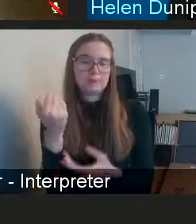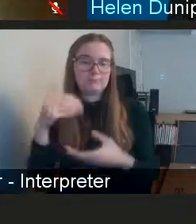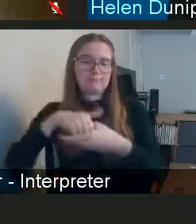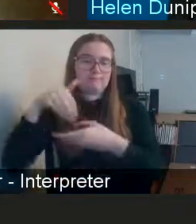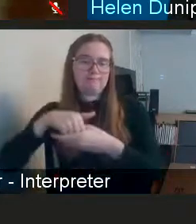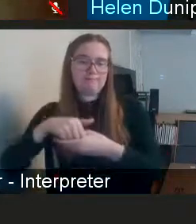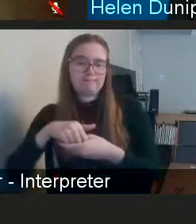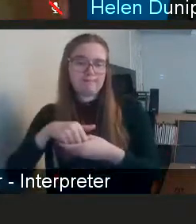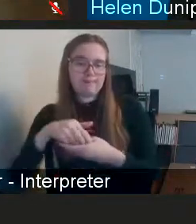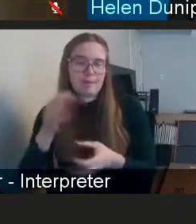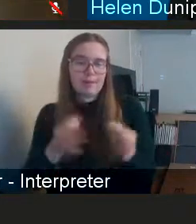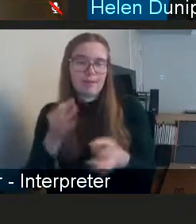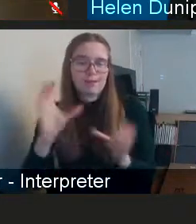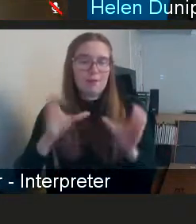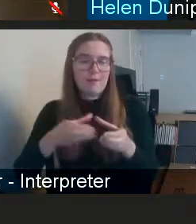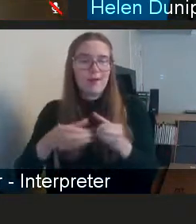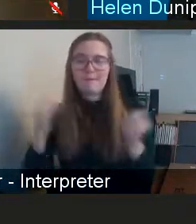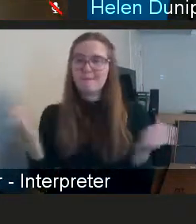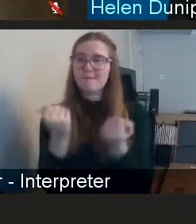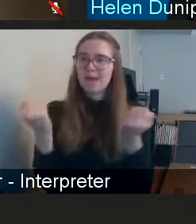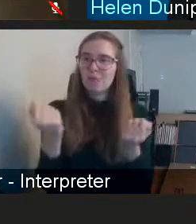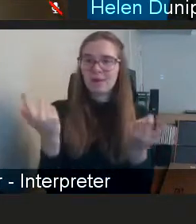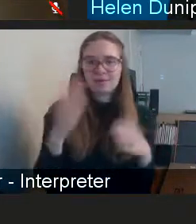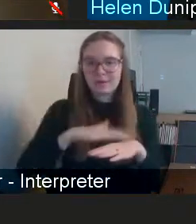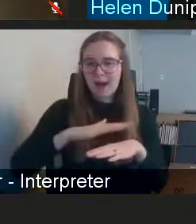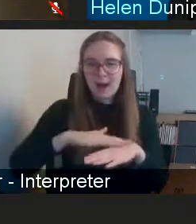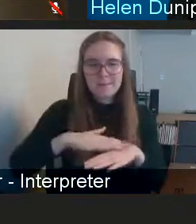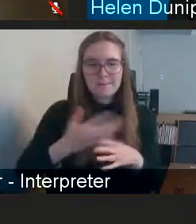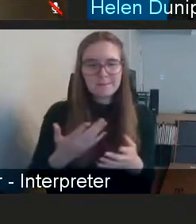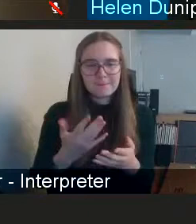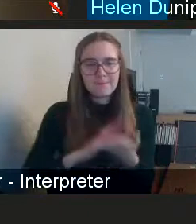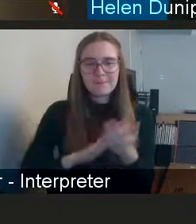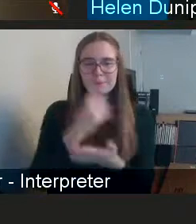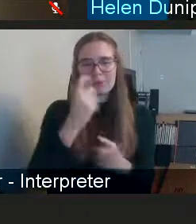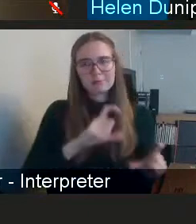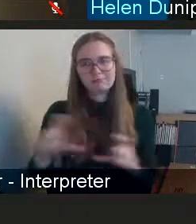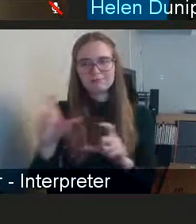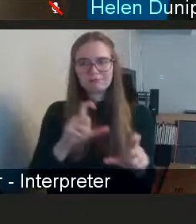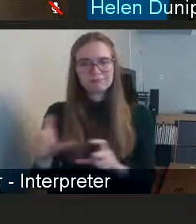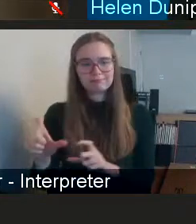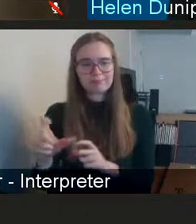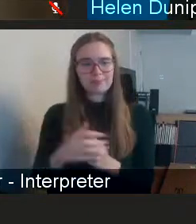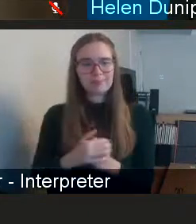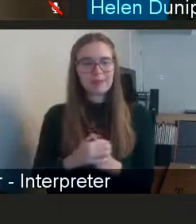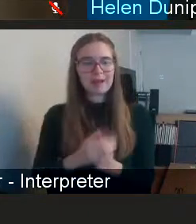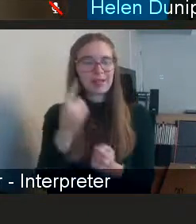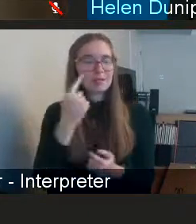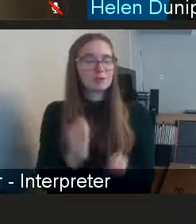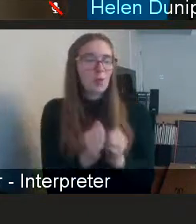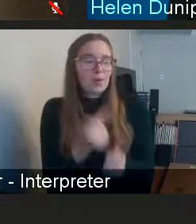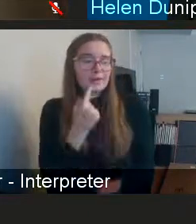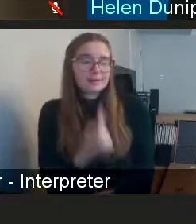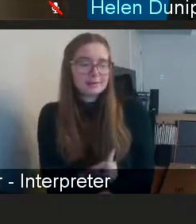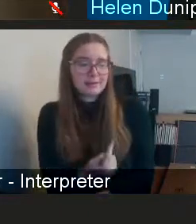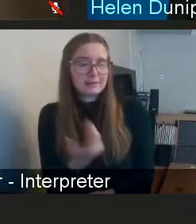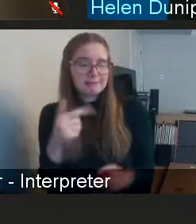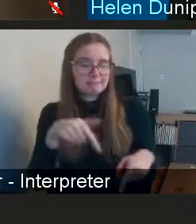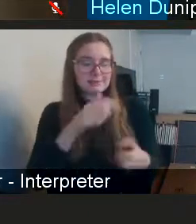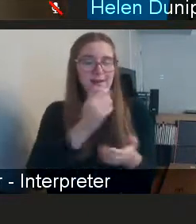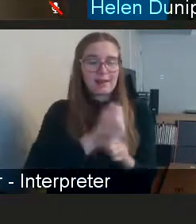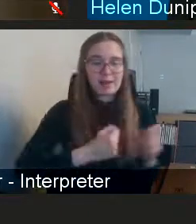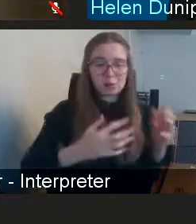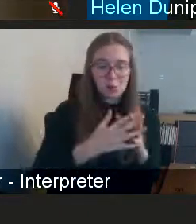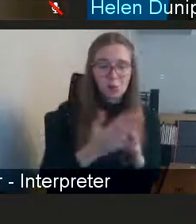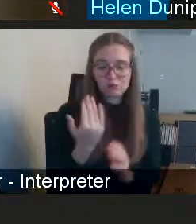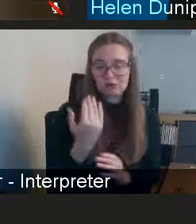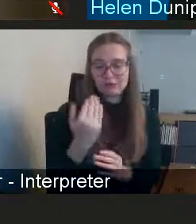what political party is in power in any given level of government. You know, and I think it's worth saying that, you know, certainly in Glasgow, our recent